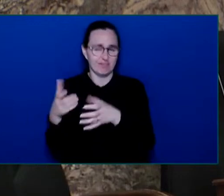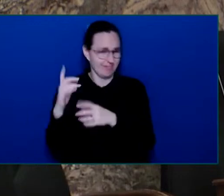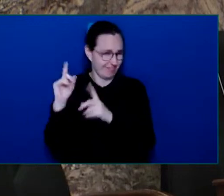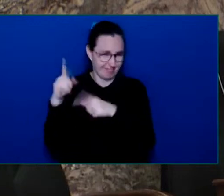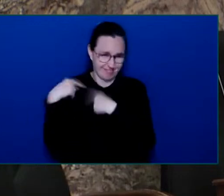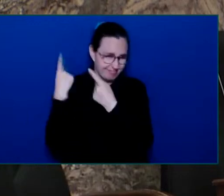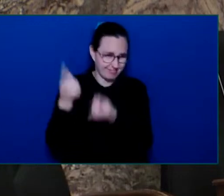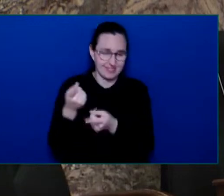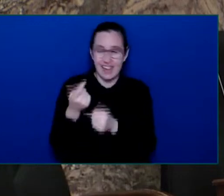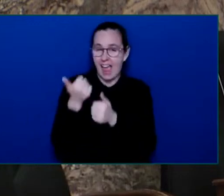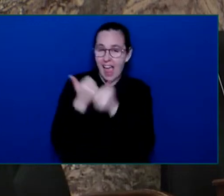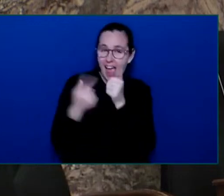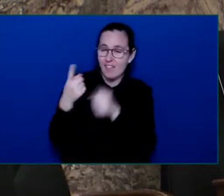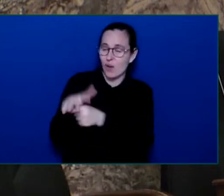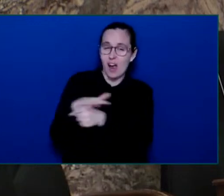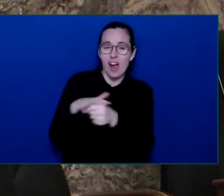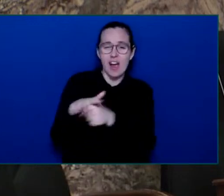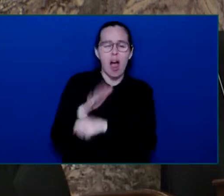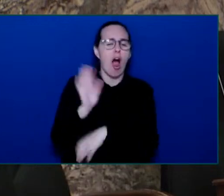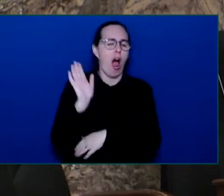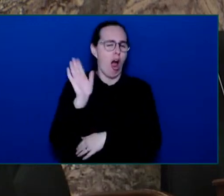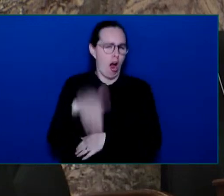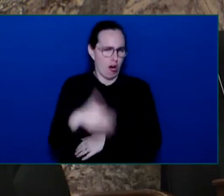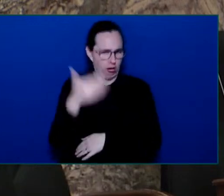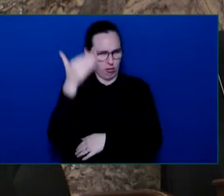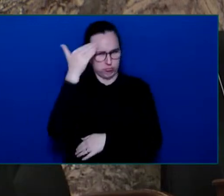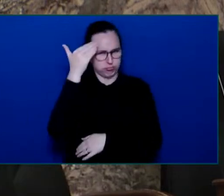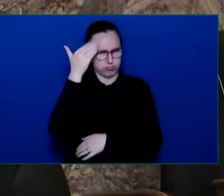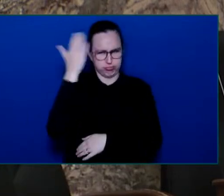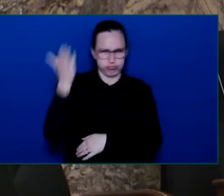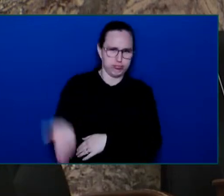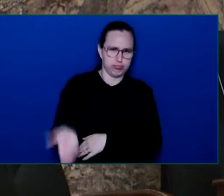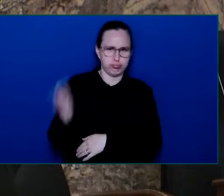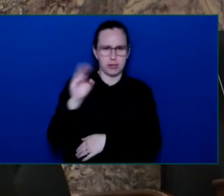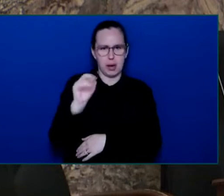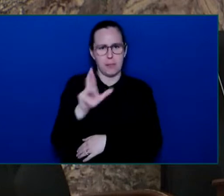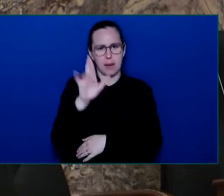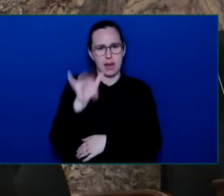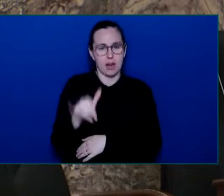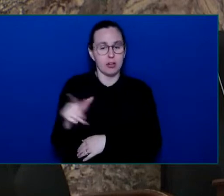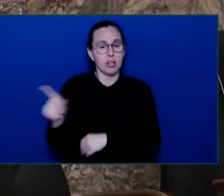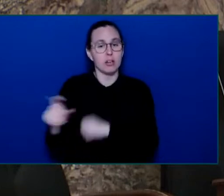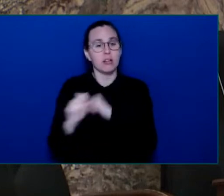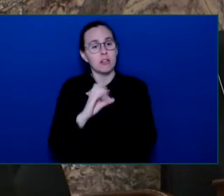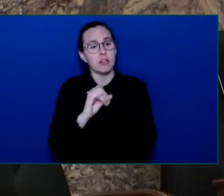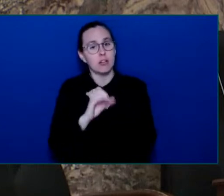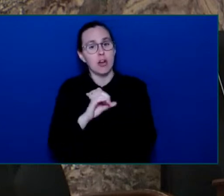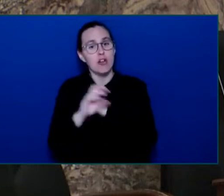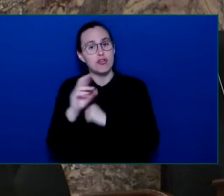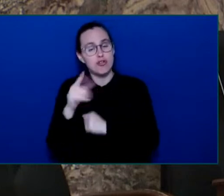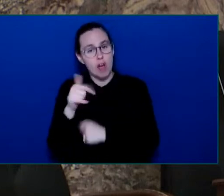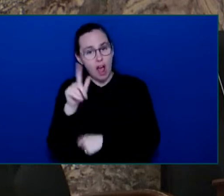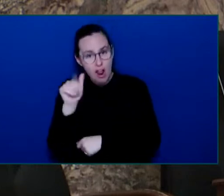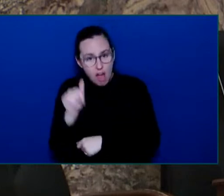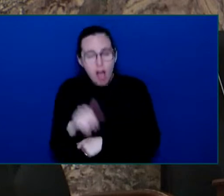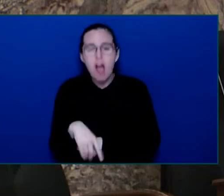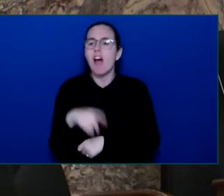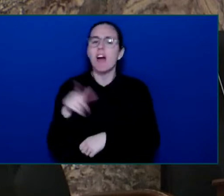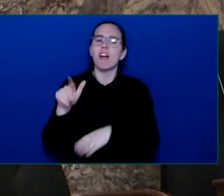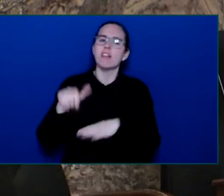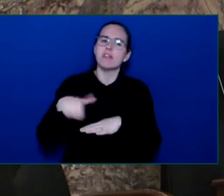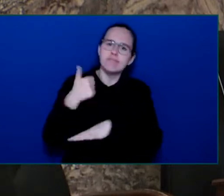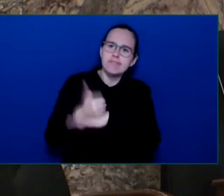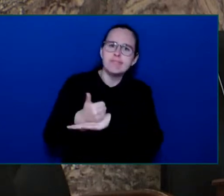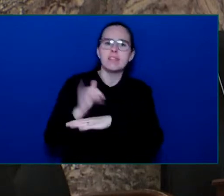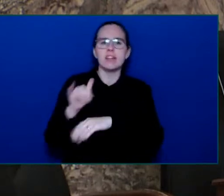sure people knew about Rolla and the people who founded that area, like Mary herself. After retirement, Mary's next passion